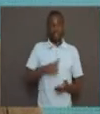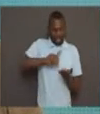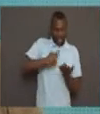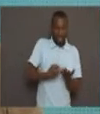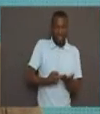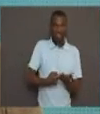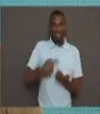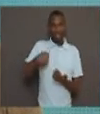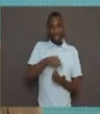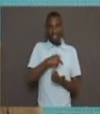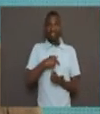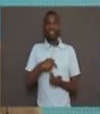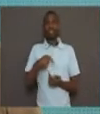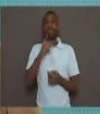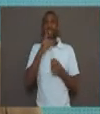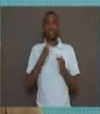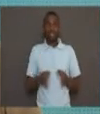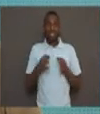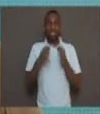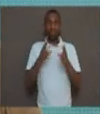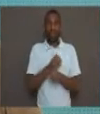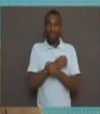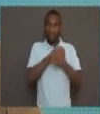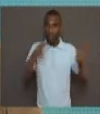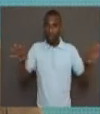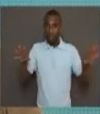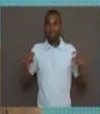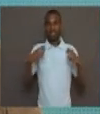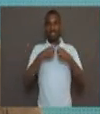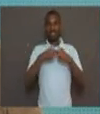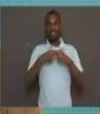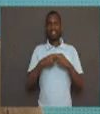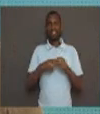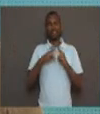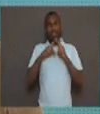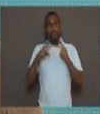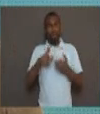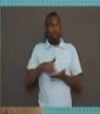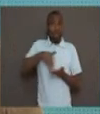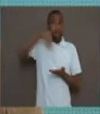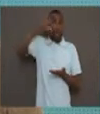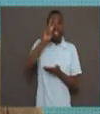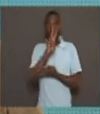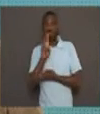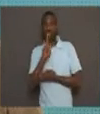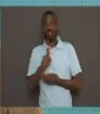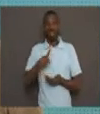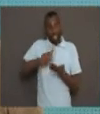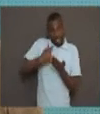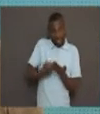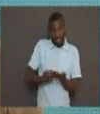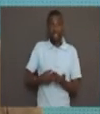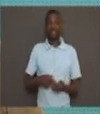Thus, we tend to transmit electricity at very high voltage,